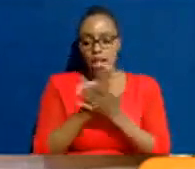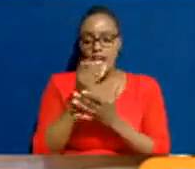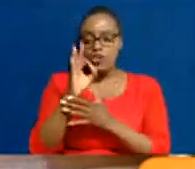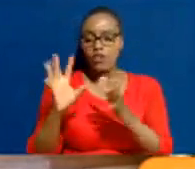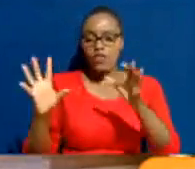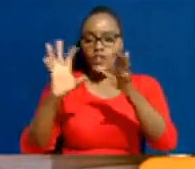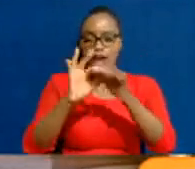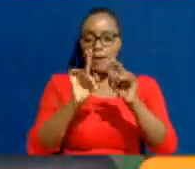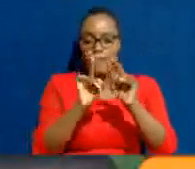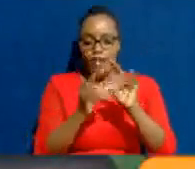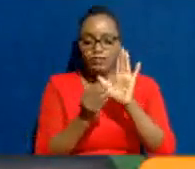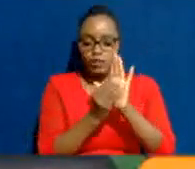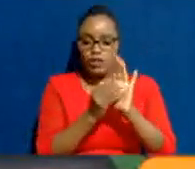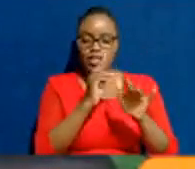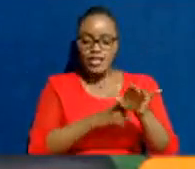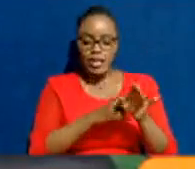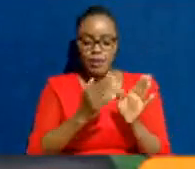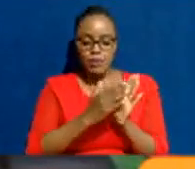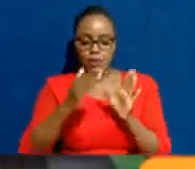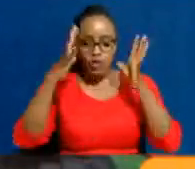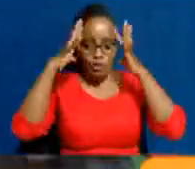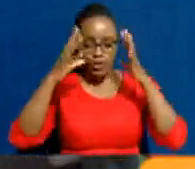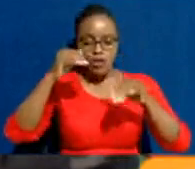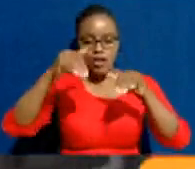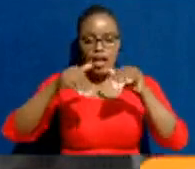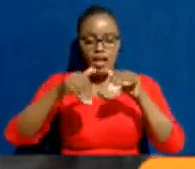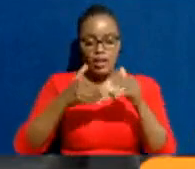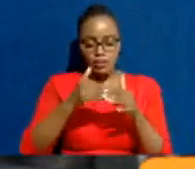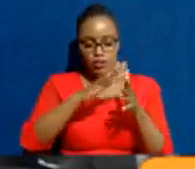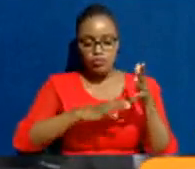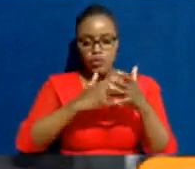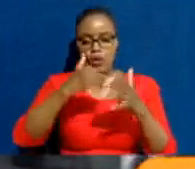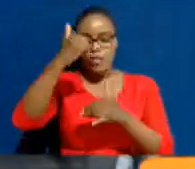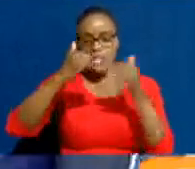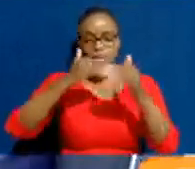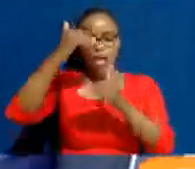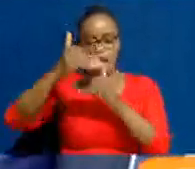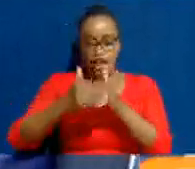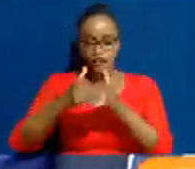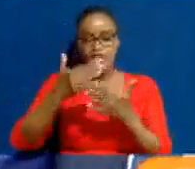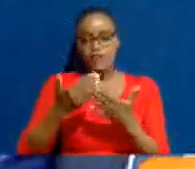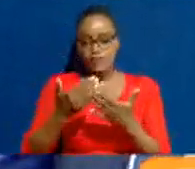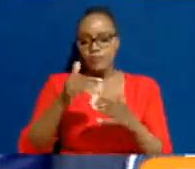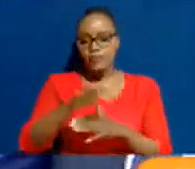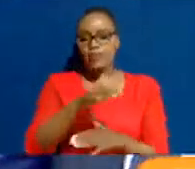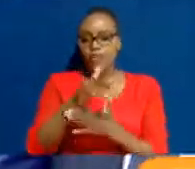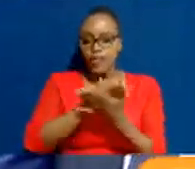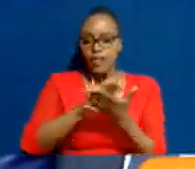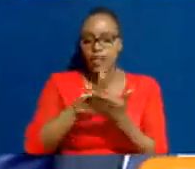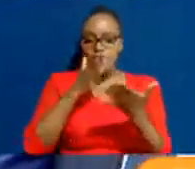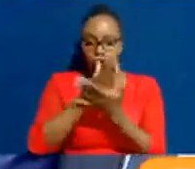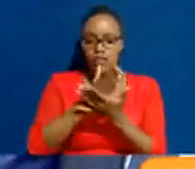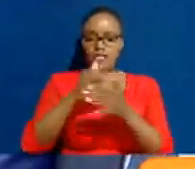association but stipulates election timelines to determine the election calendar that ceases after the elections. Fundamental rights of members of parliament